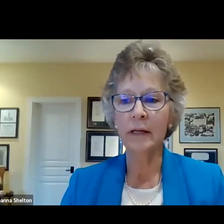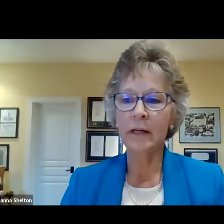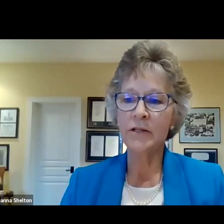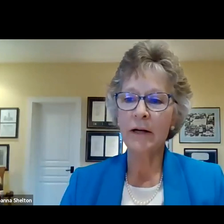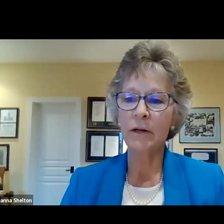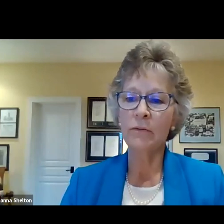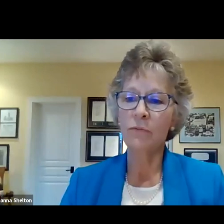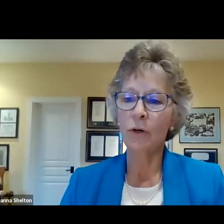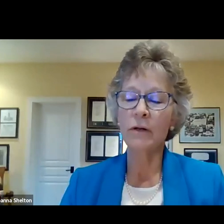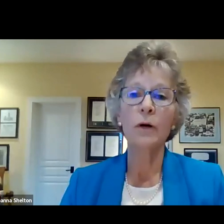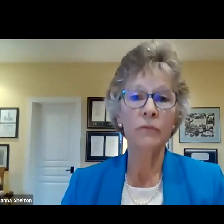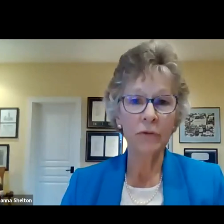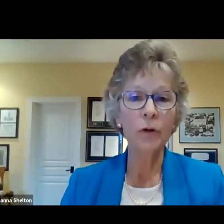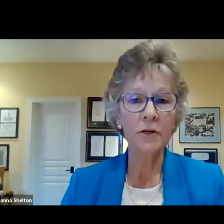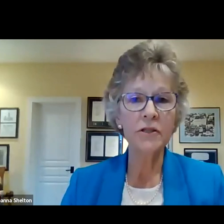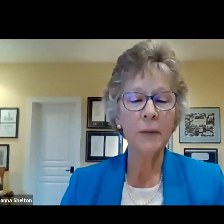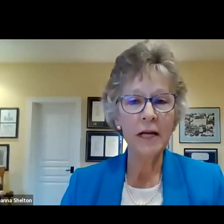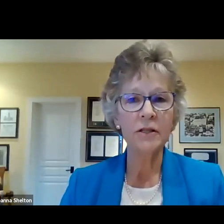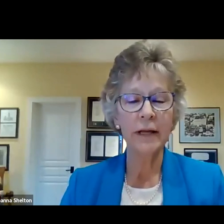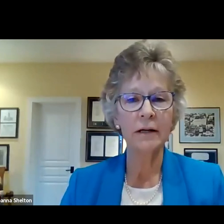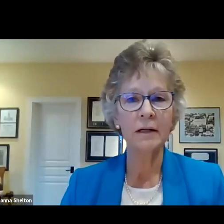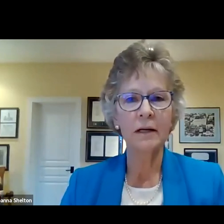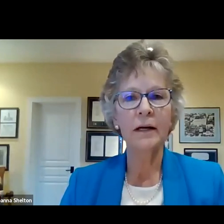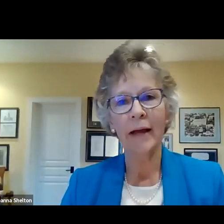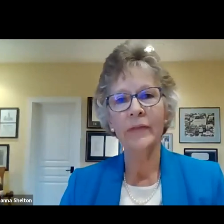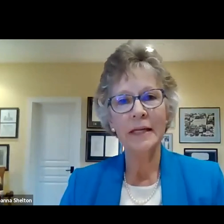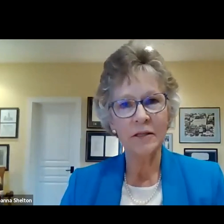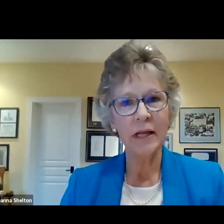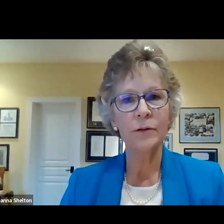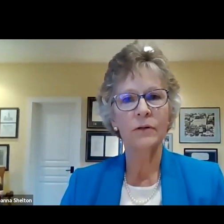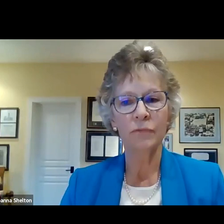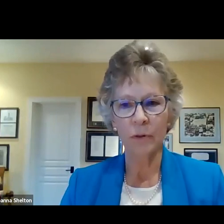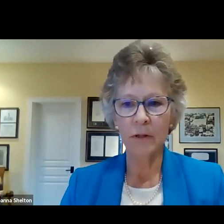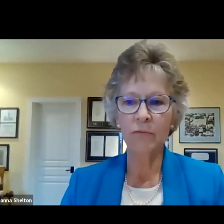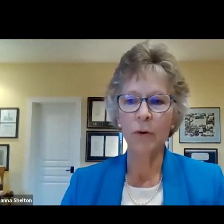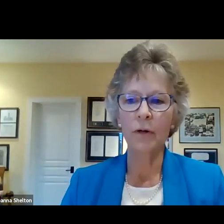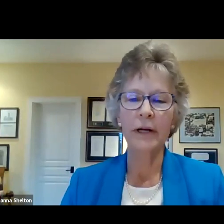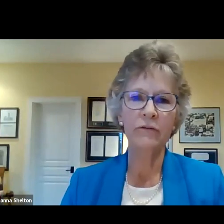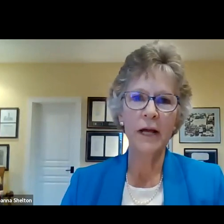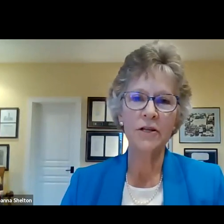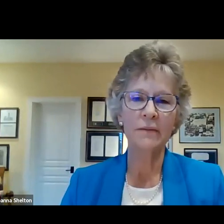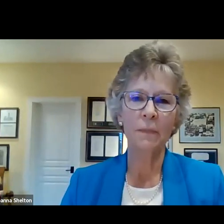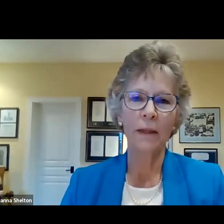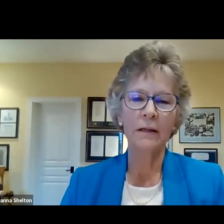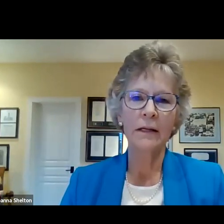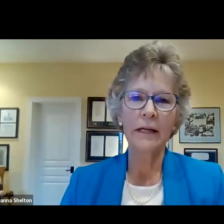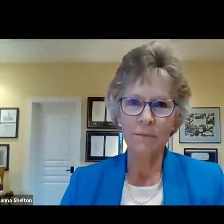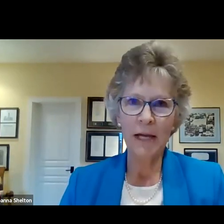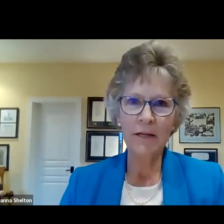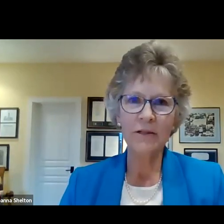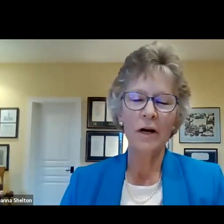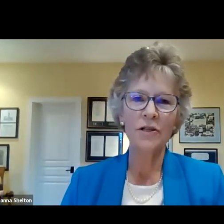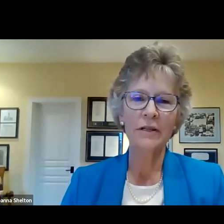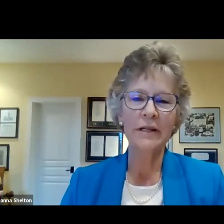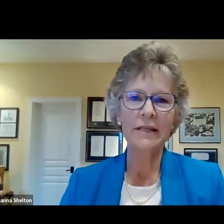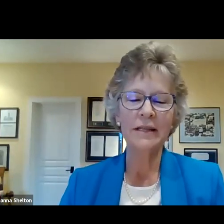nonpartisan Center for, or Voter Participation Center, and the Center for Voter Information. He's based